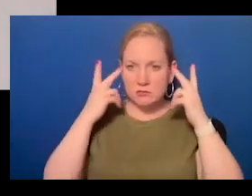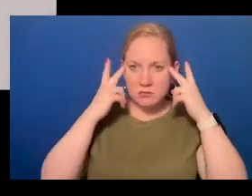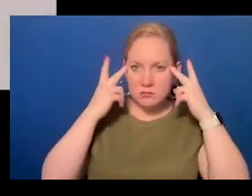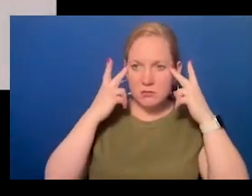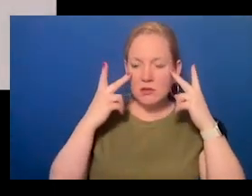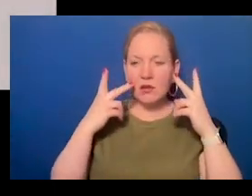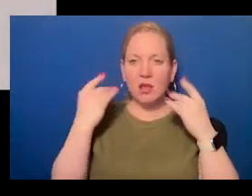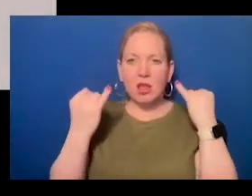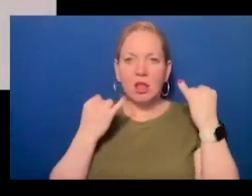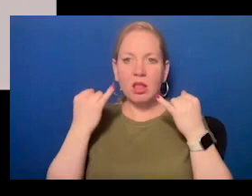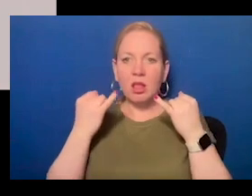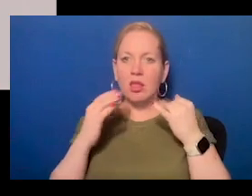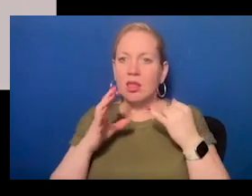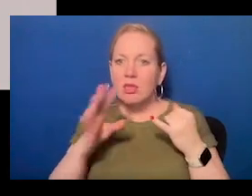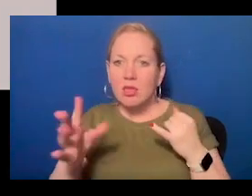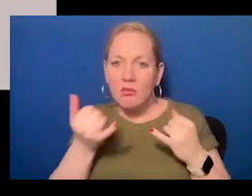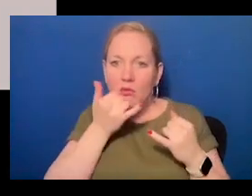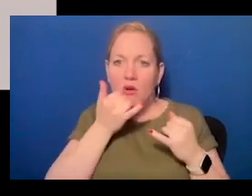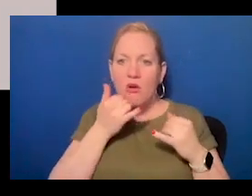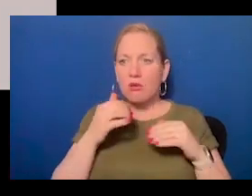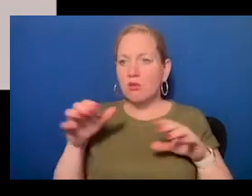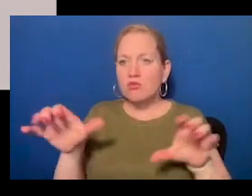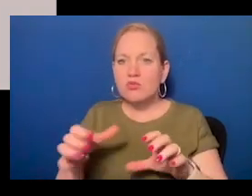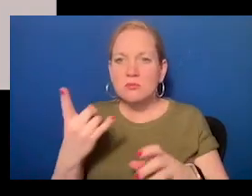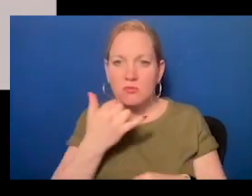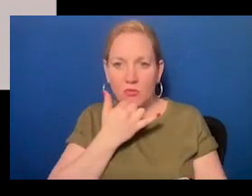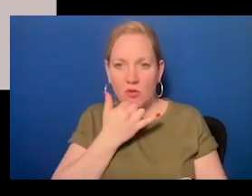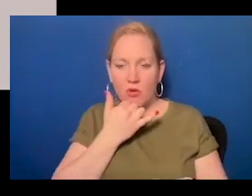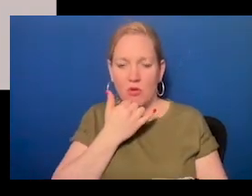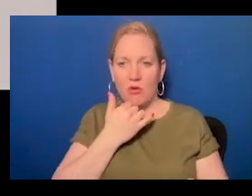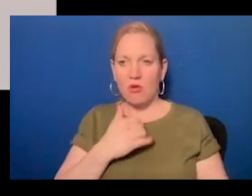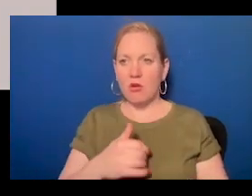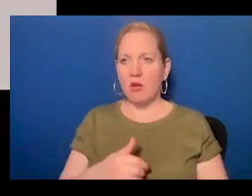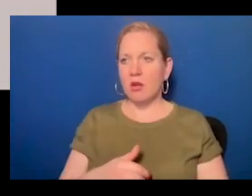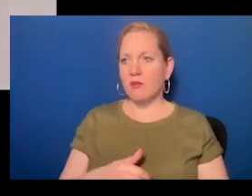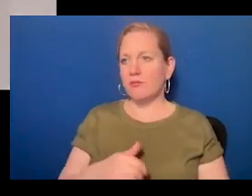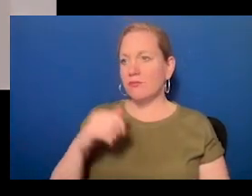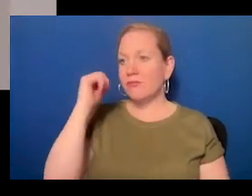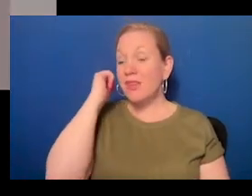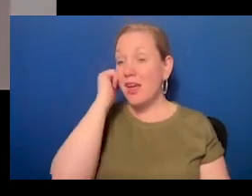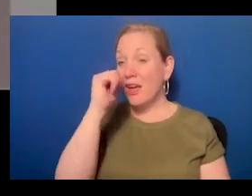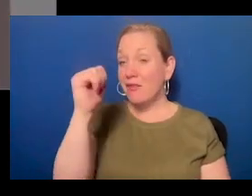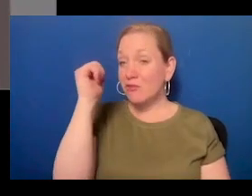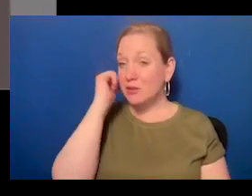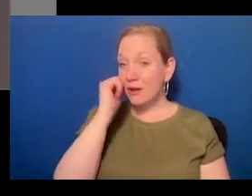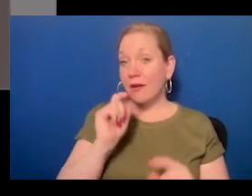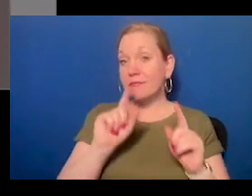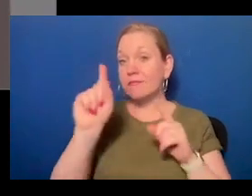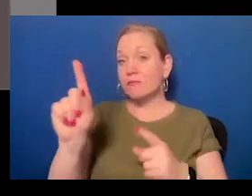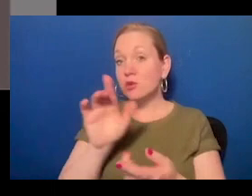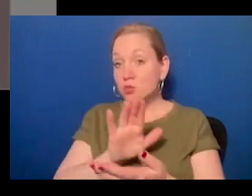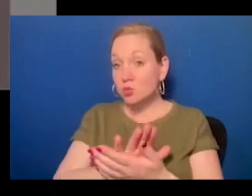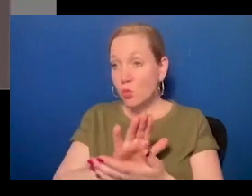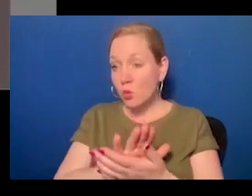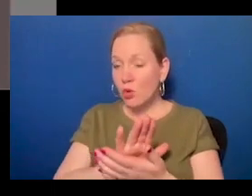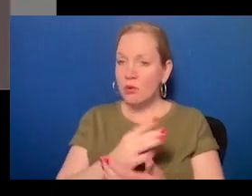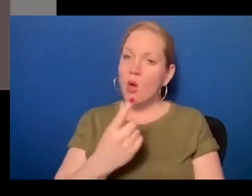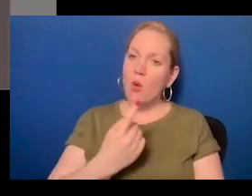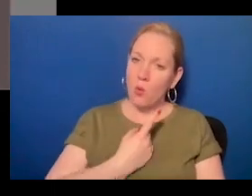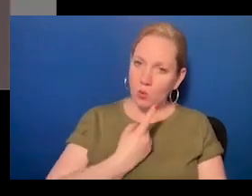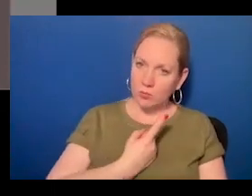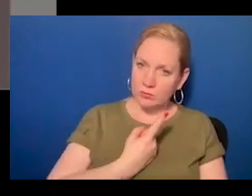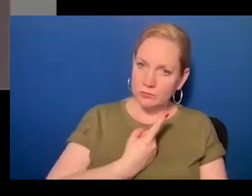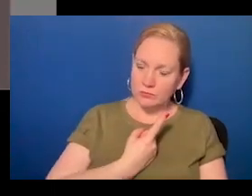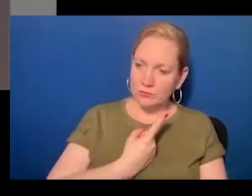She worried a lot about how she looked and what she said. She was scared of saying or doing the